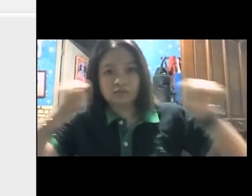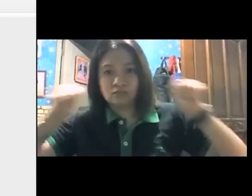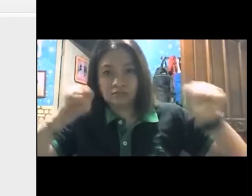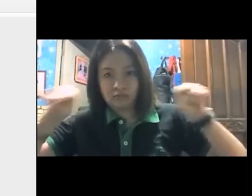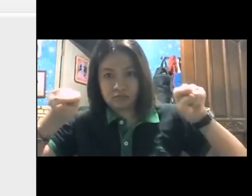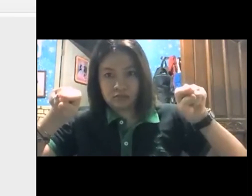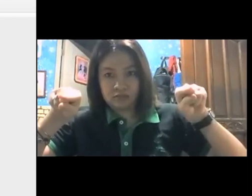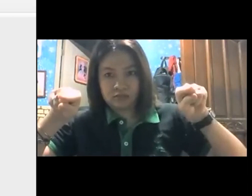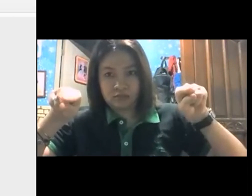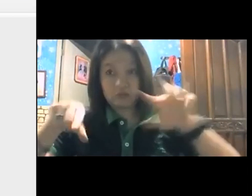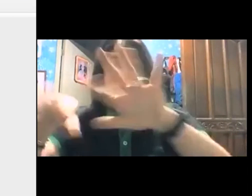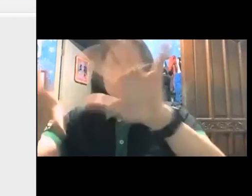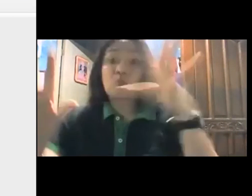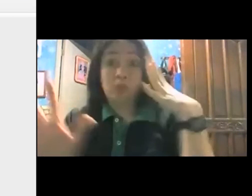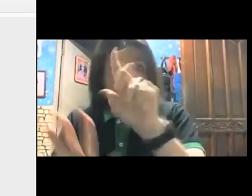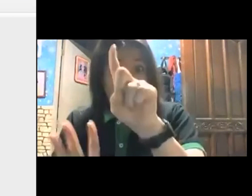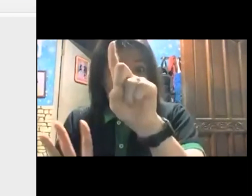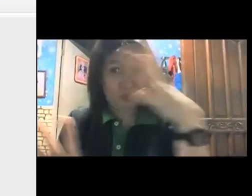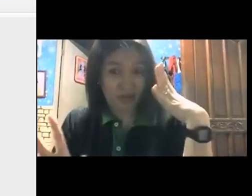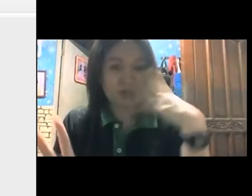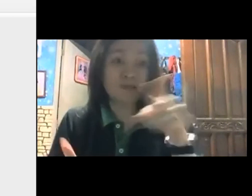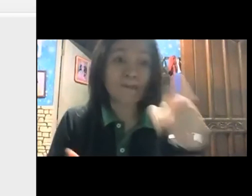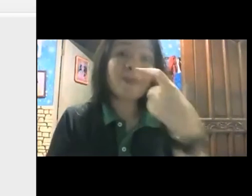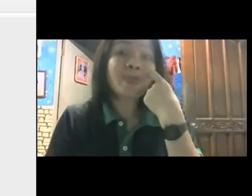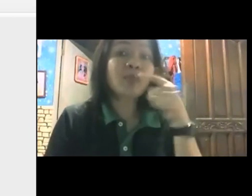Pencil, pen, which.